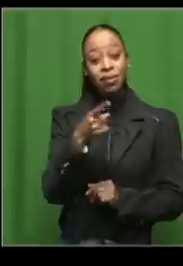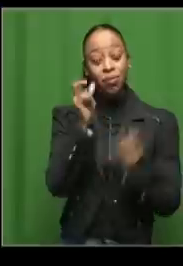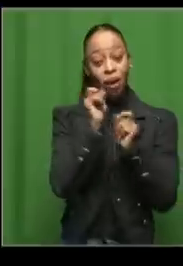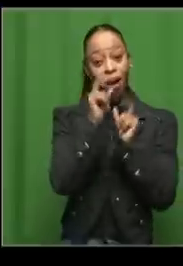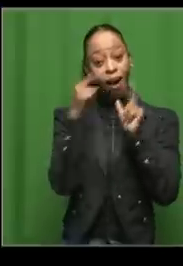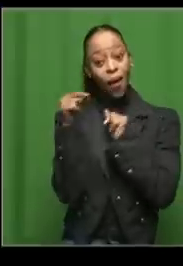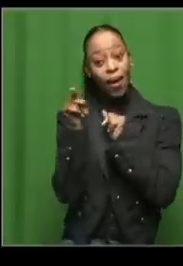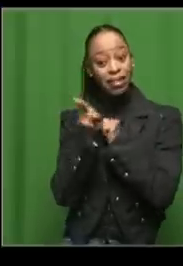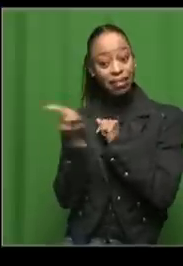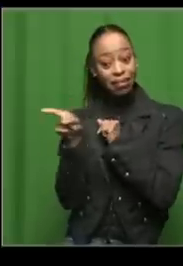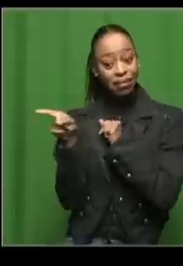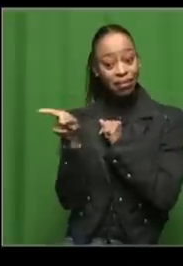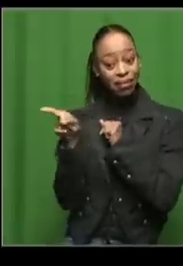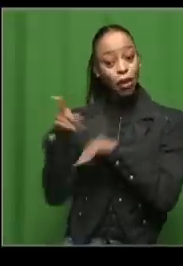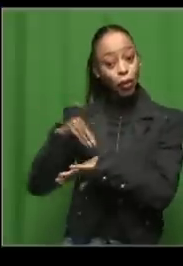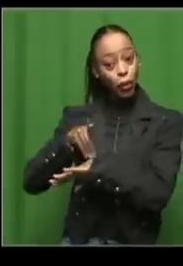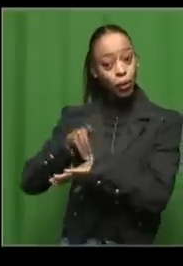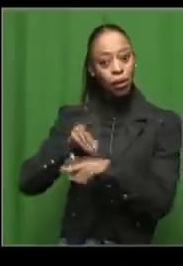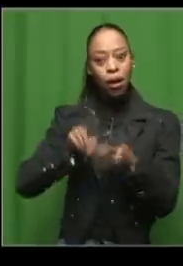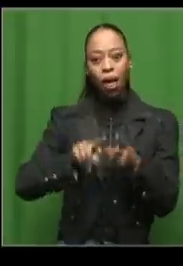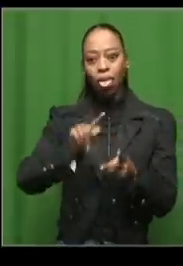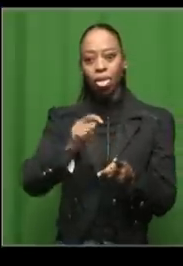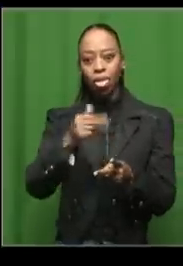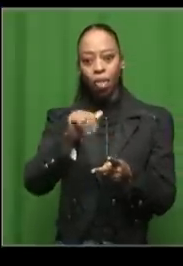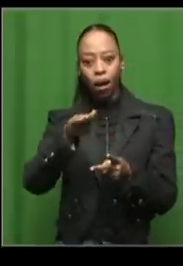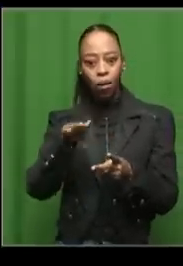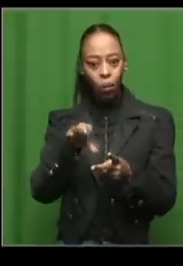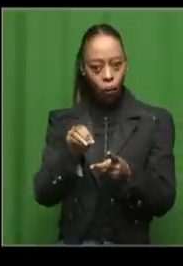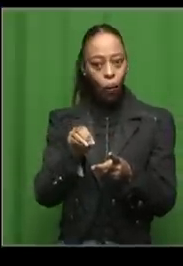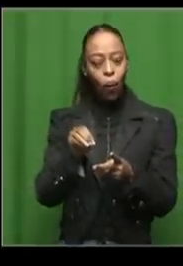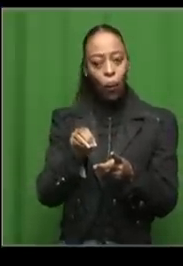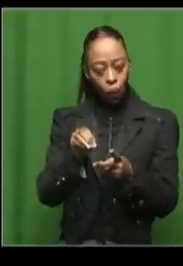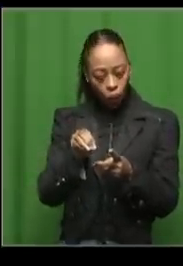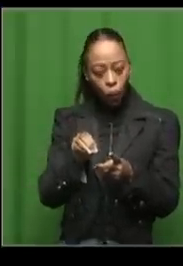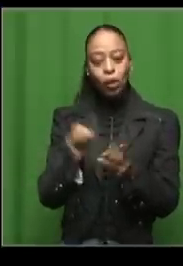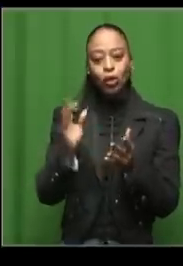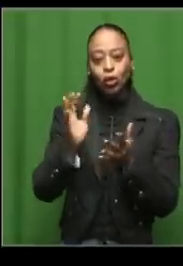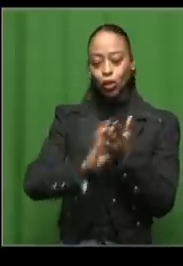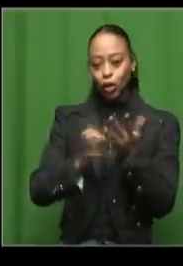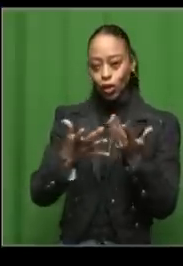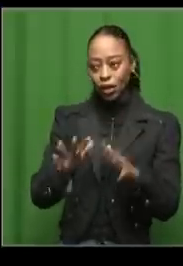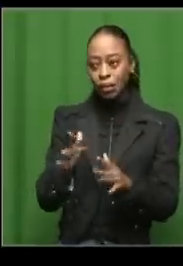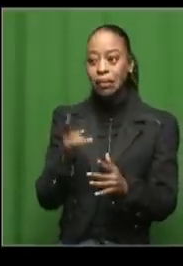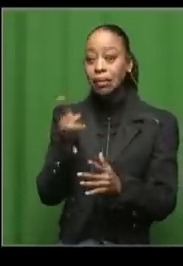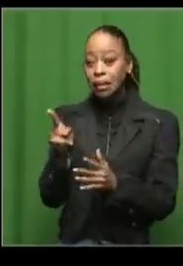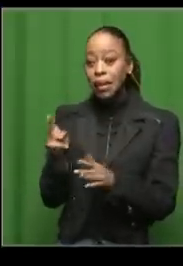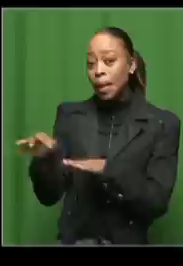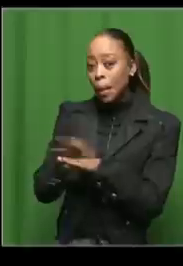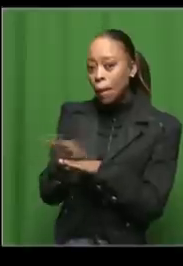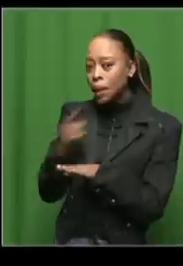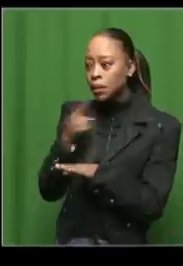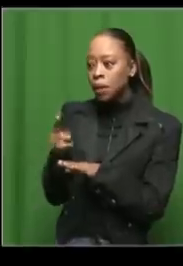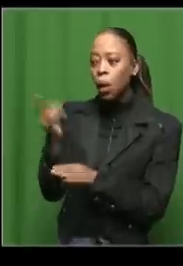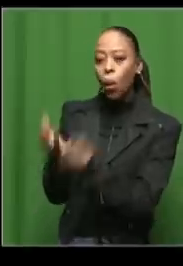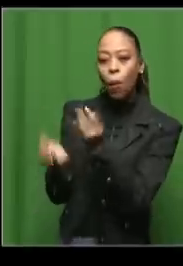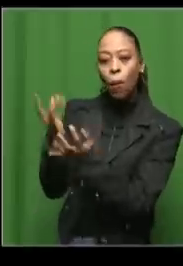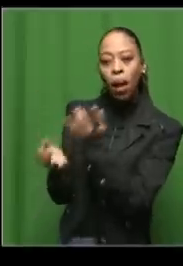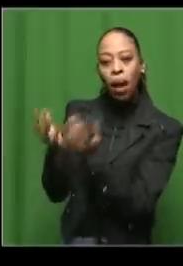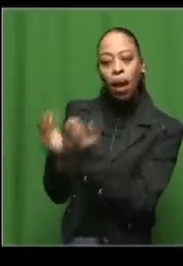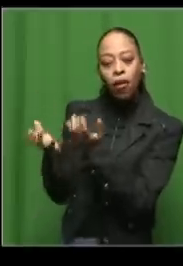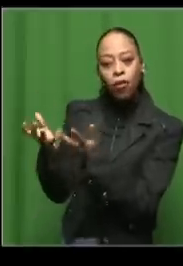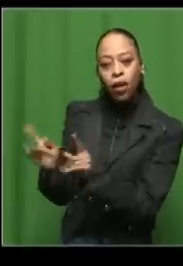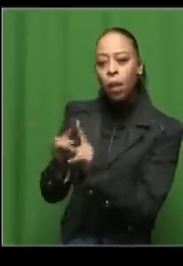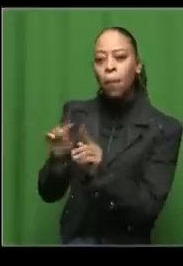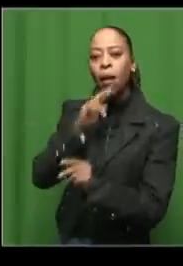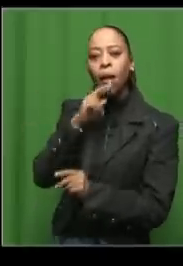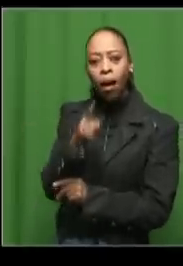between Thabo Bester, we rang the story in the news, whether or not he actually died in that fire or escaped from prison. But it's certainly looking like